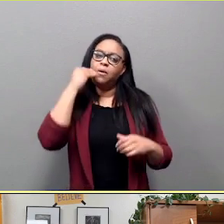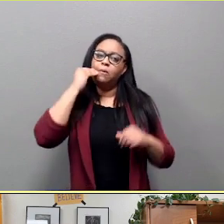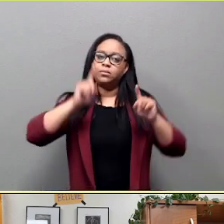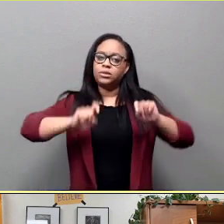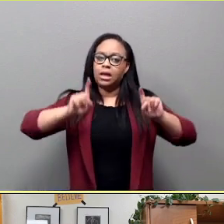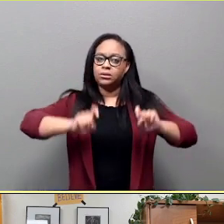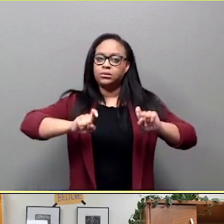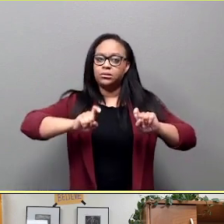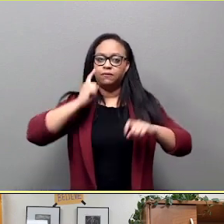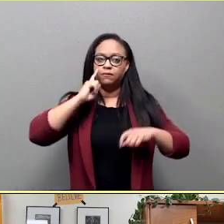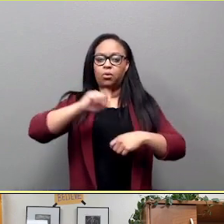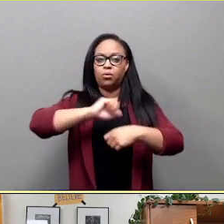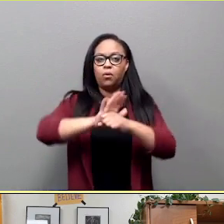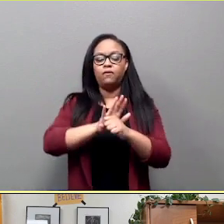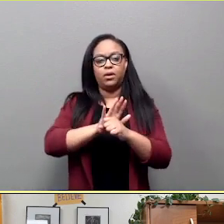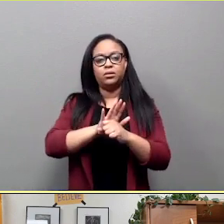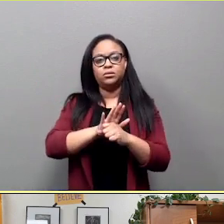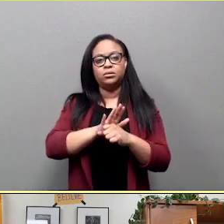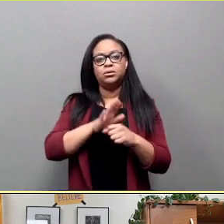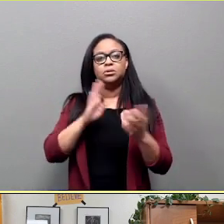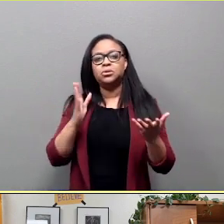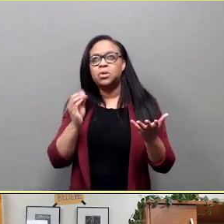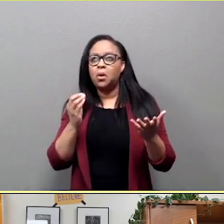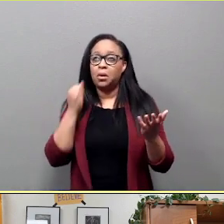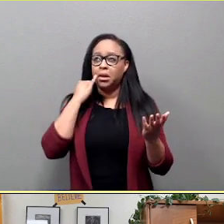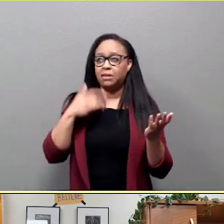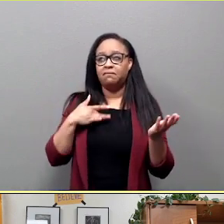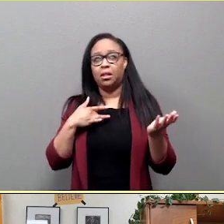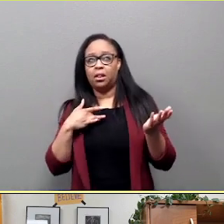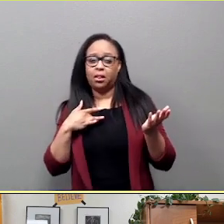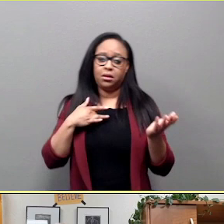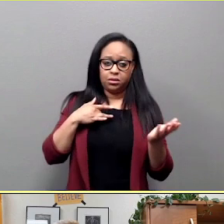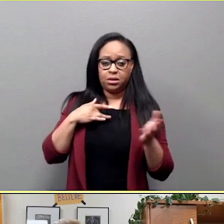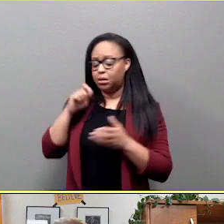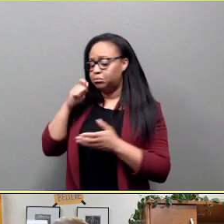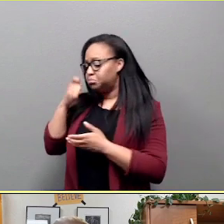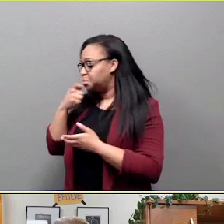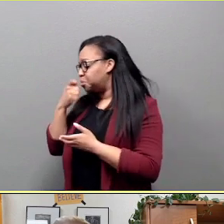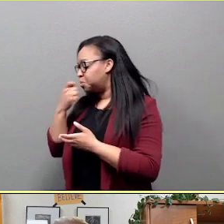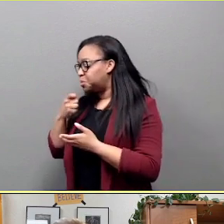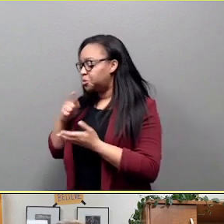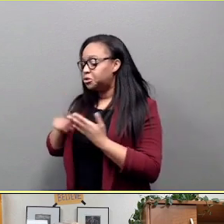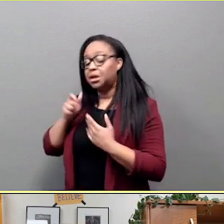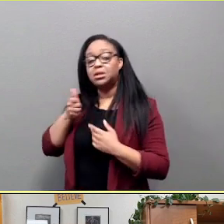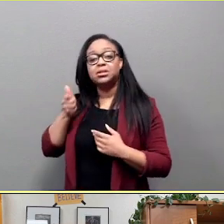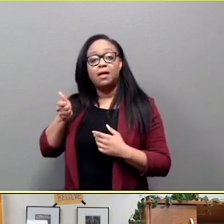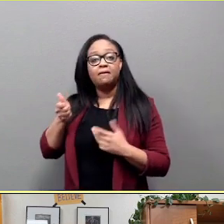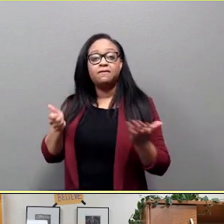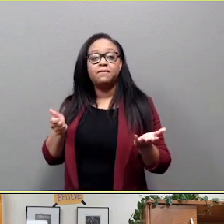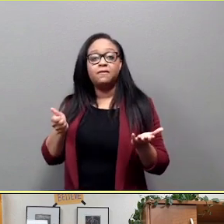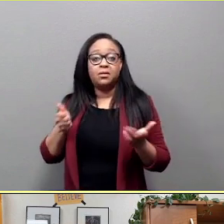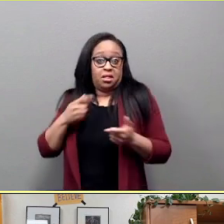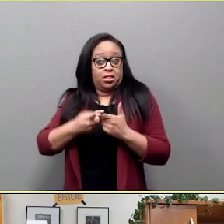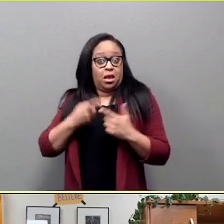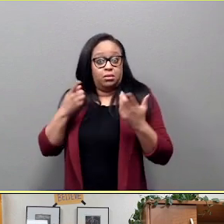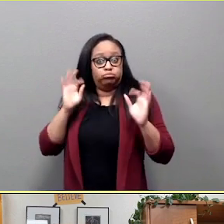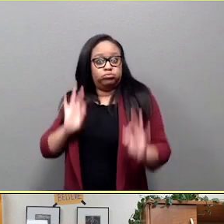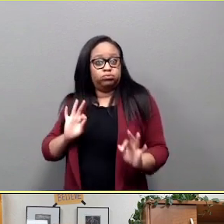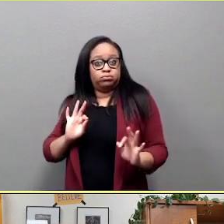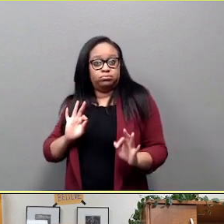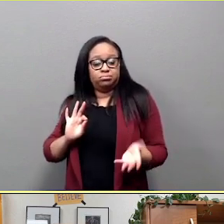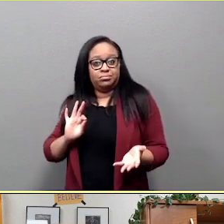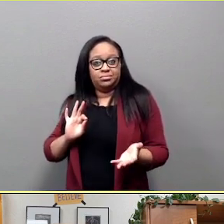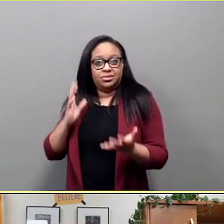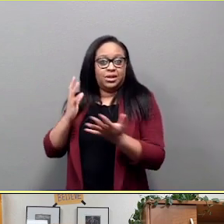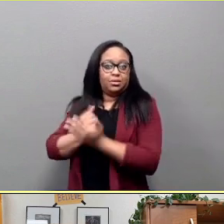live in your household to, so stay ahead there. So you don't have to go out shopping when you're sick. Get treatment right